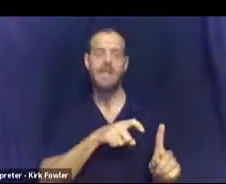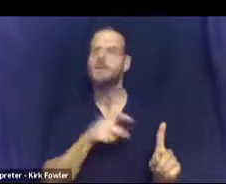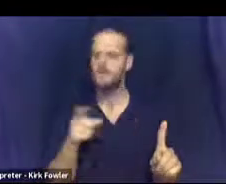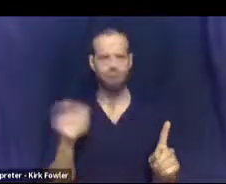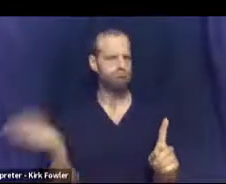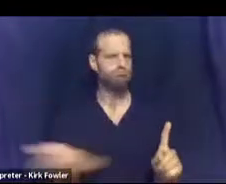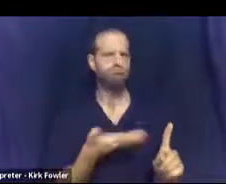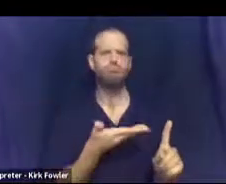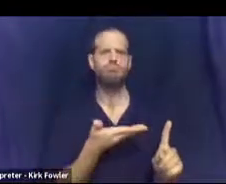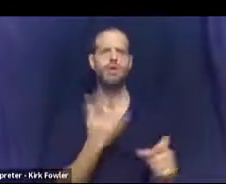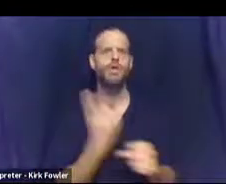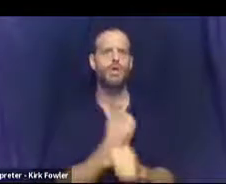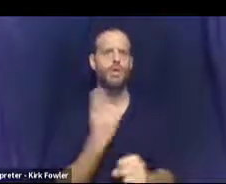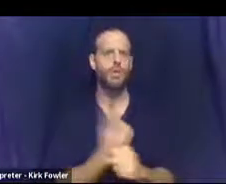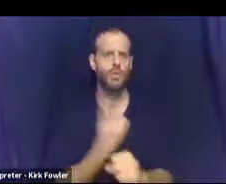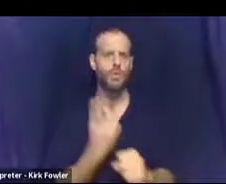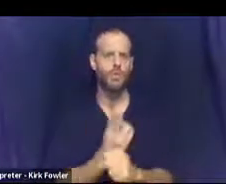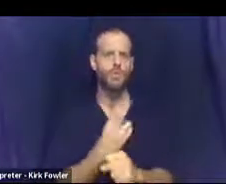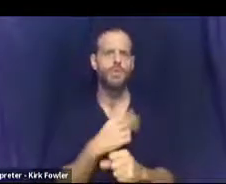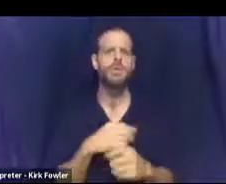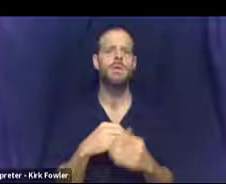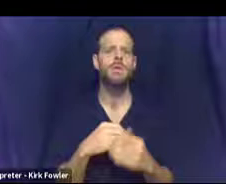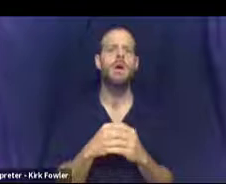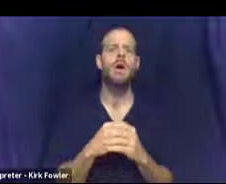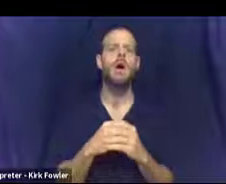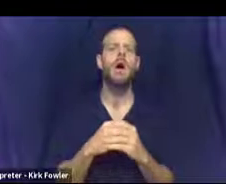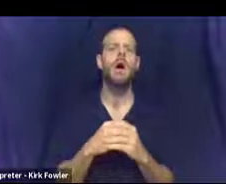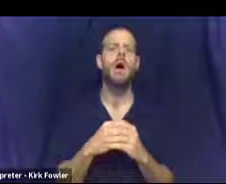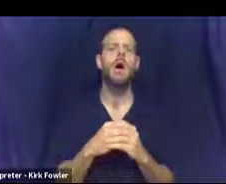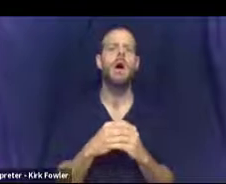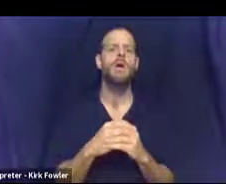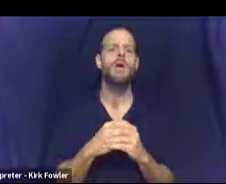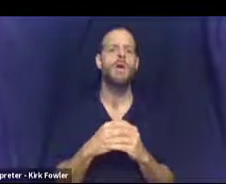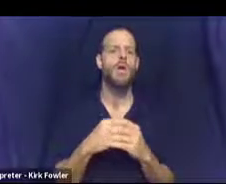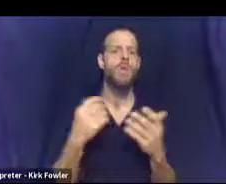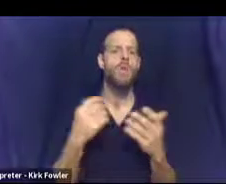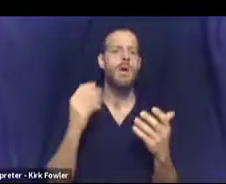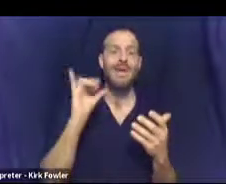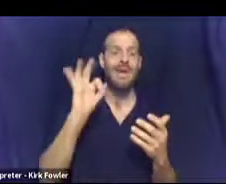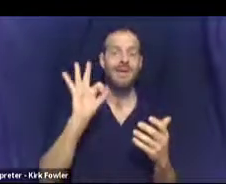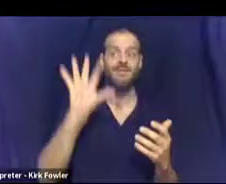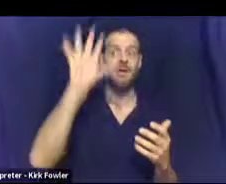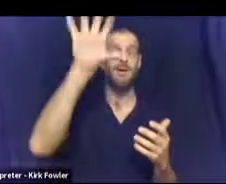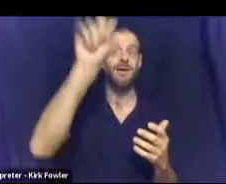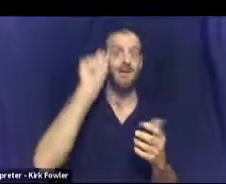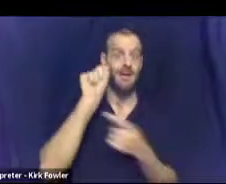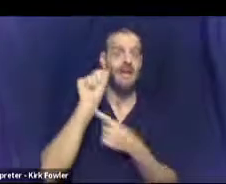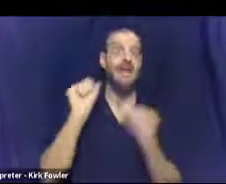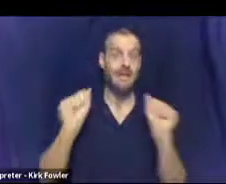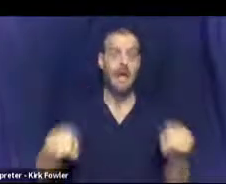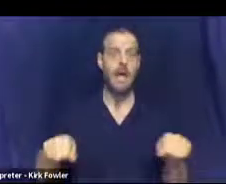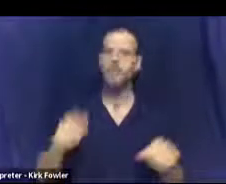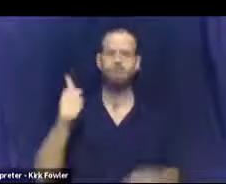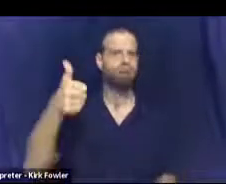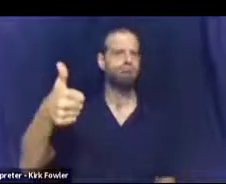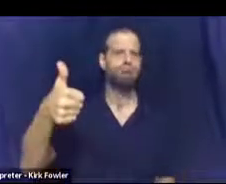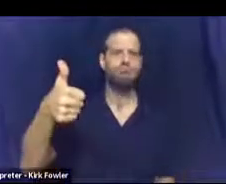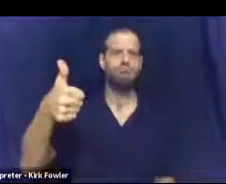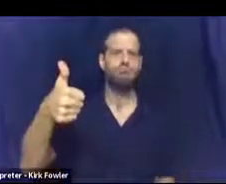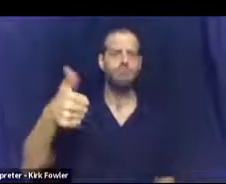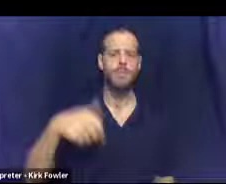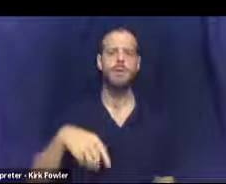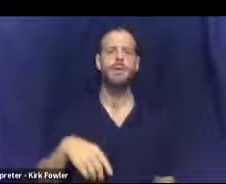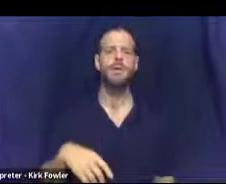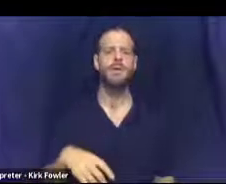if the child has mobility that really limits them or might find motor skills to being able to pull off the top, I think that's great. In the in